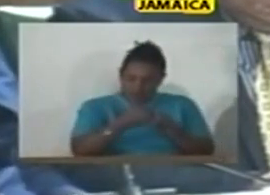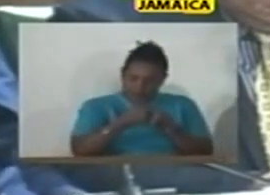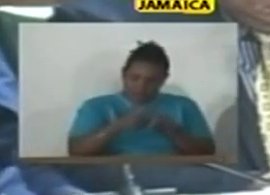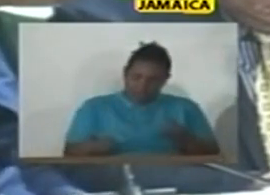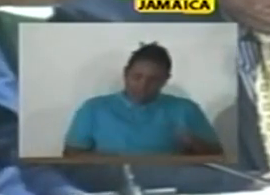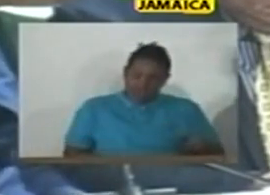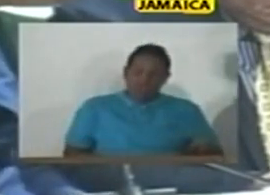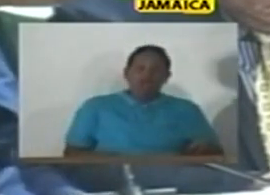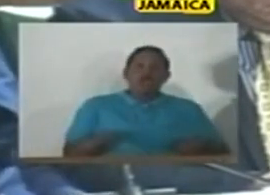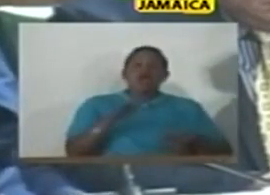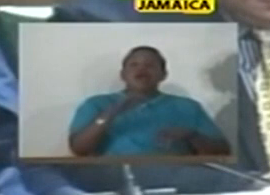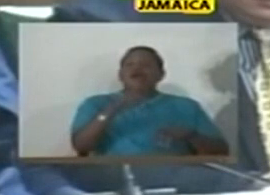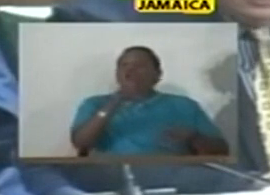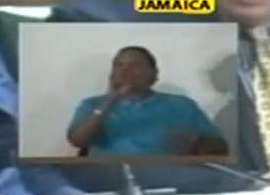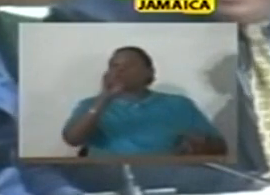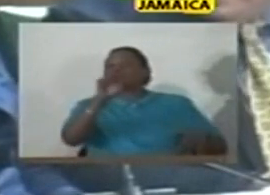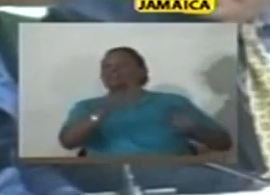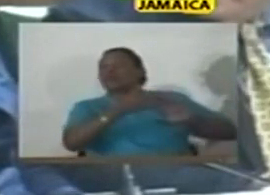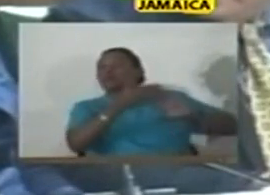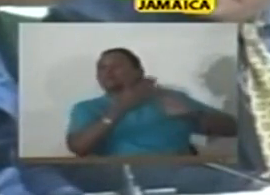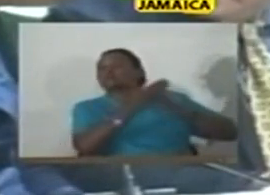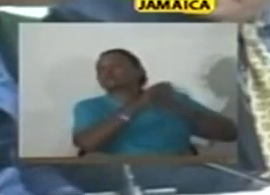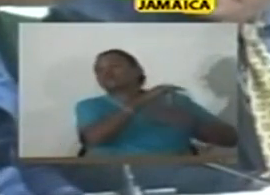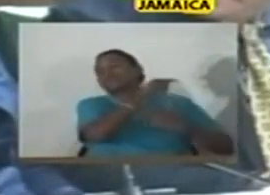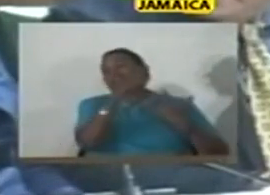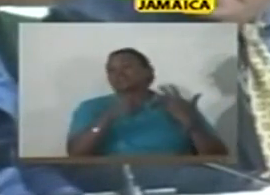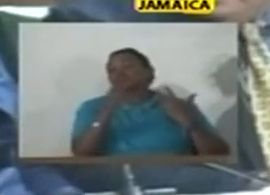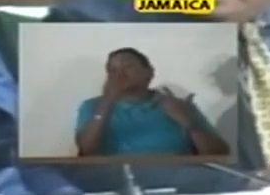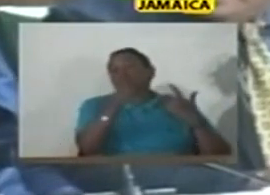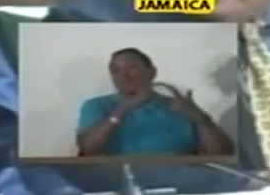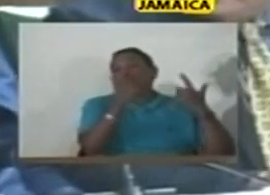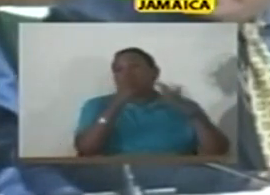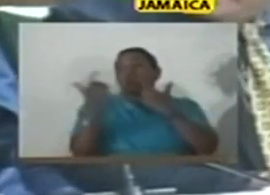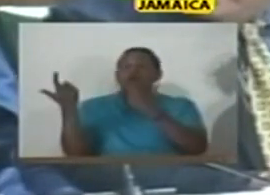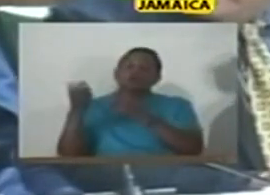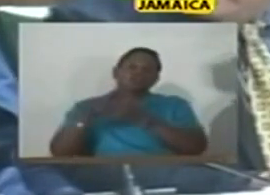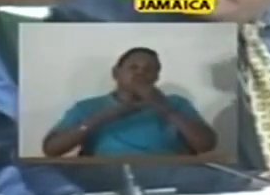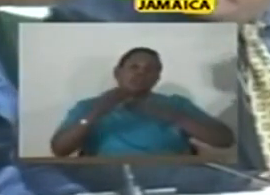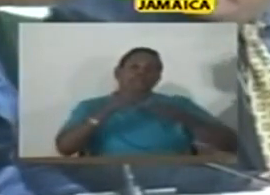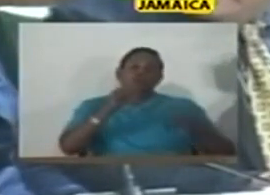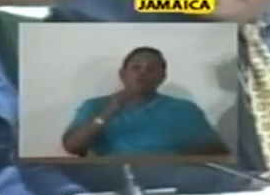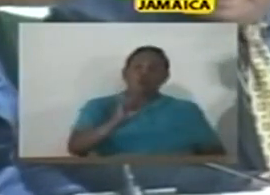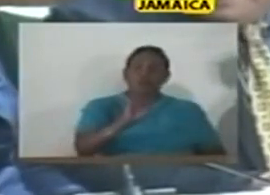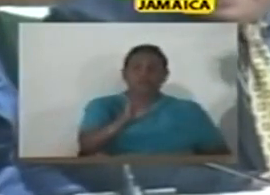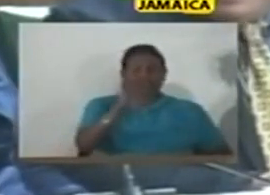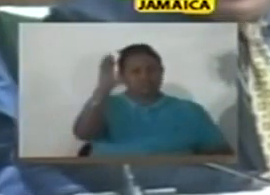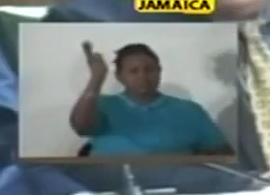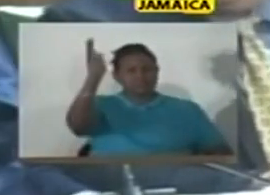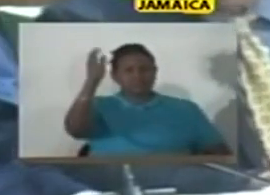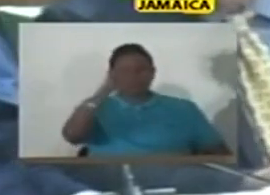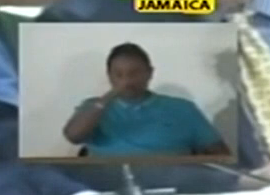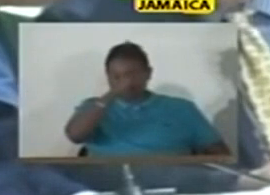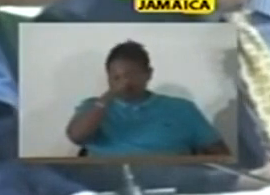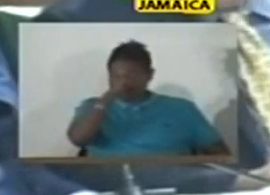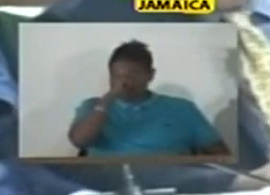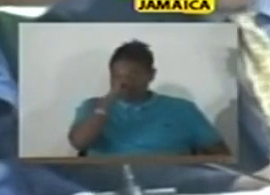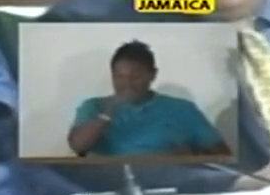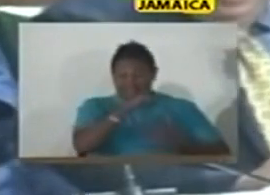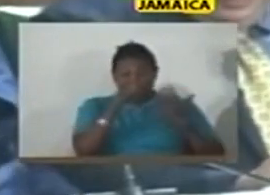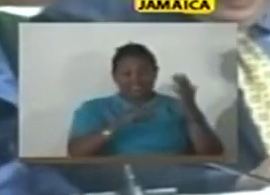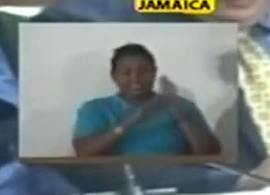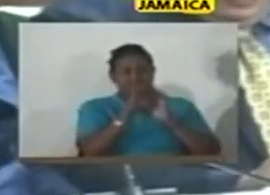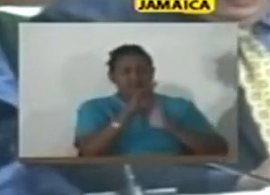logistics operations between these two large trading blocs. Mr. Speaker, these